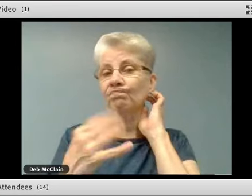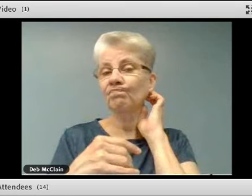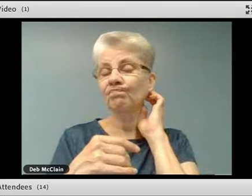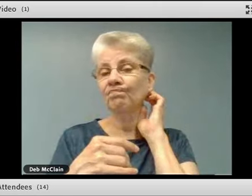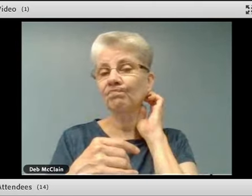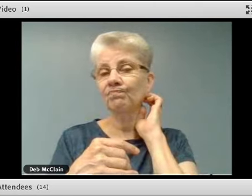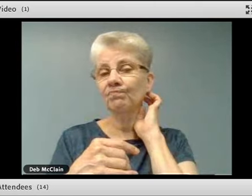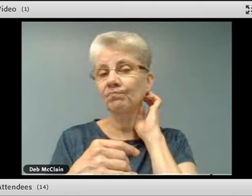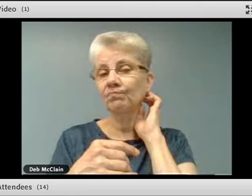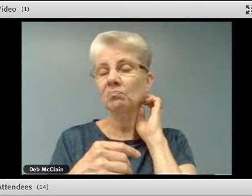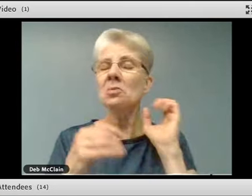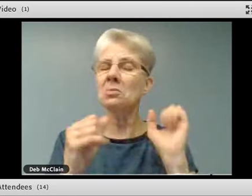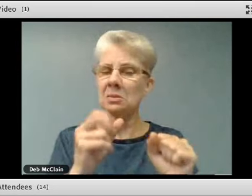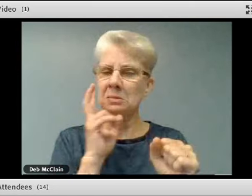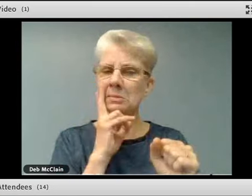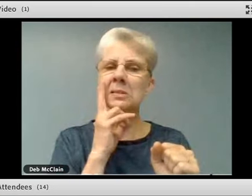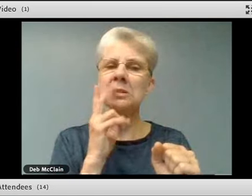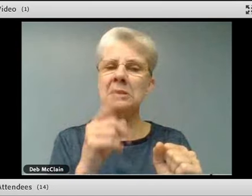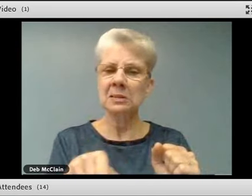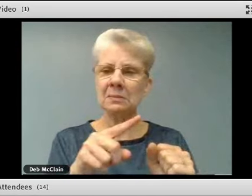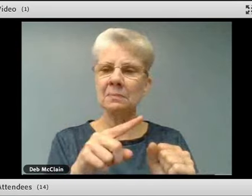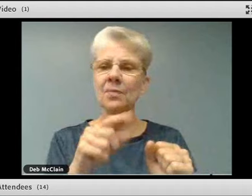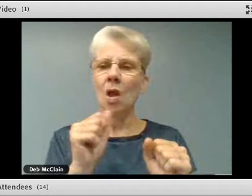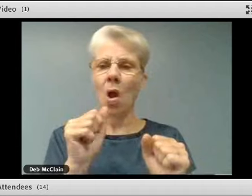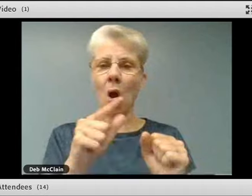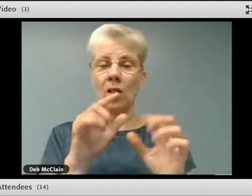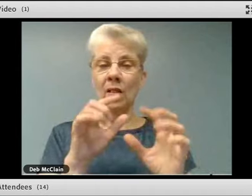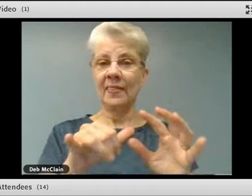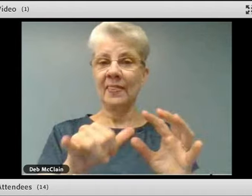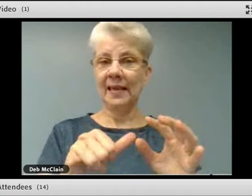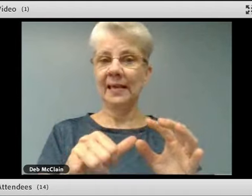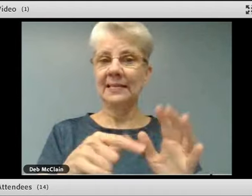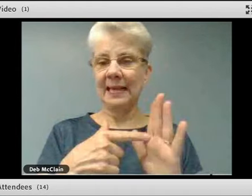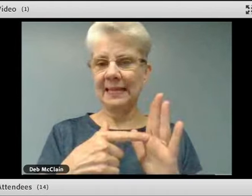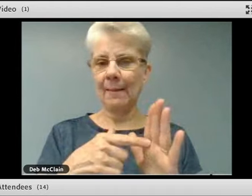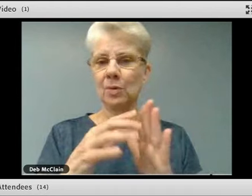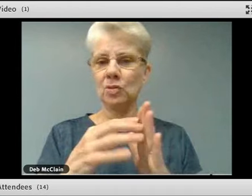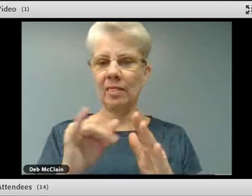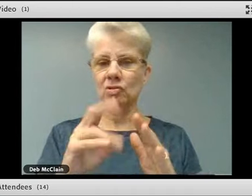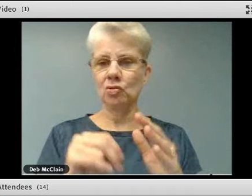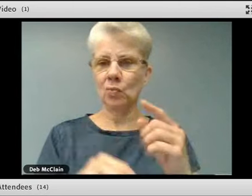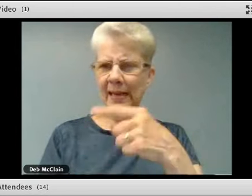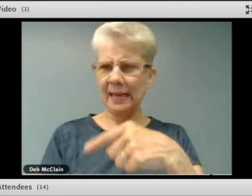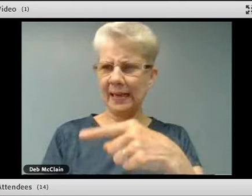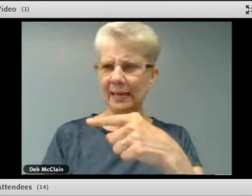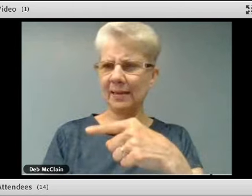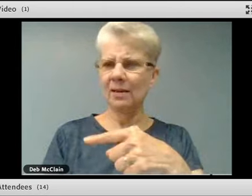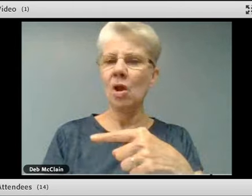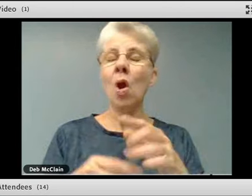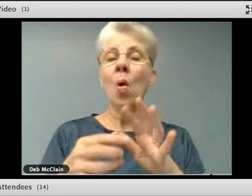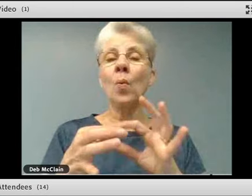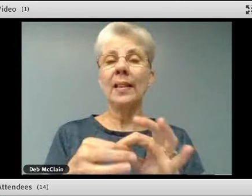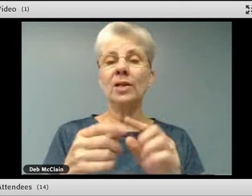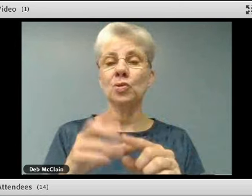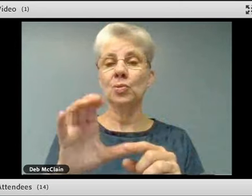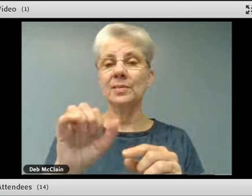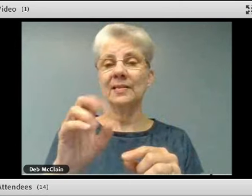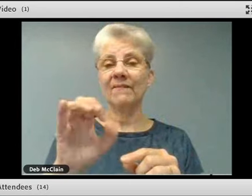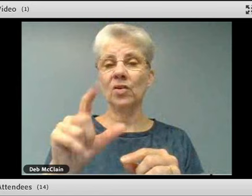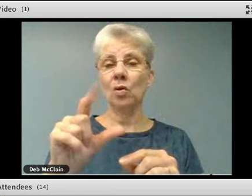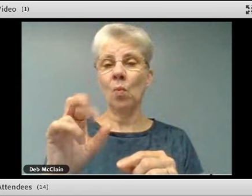you can see here all of these examples on the screen are related to the Civil War and Reconstruction